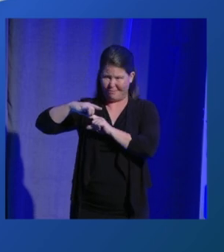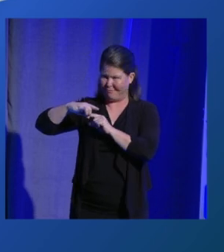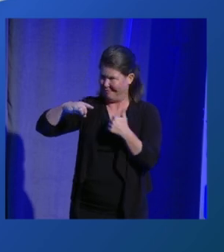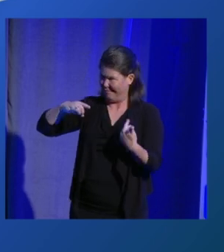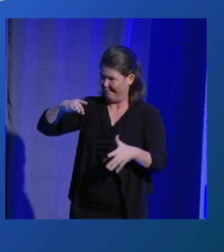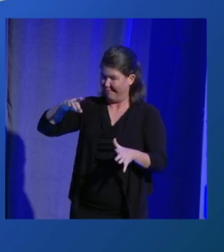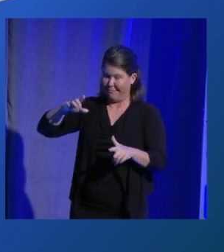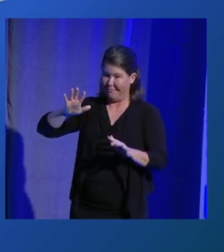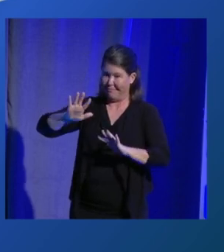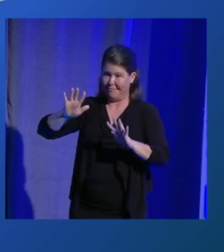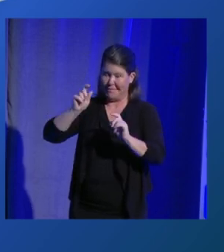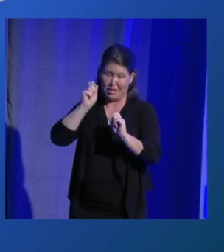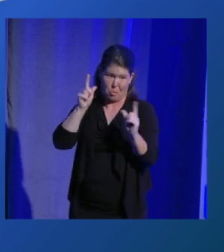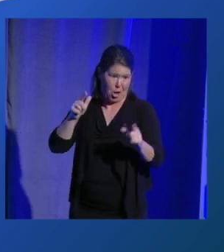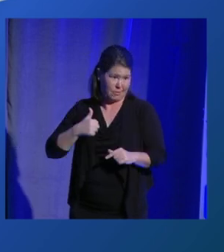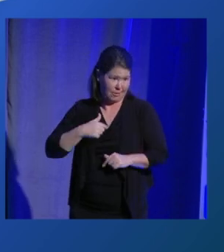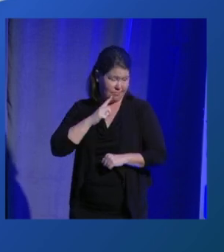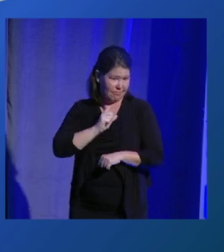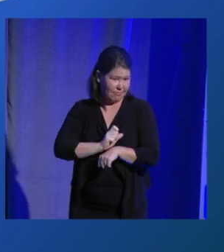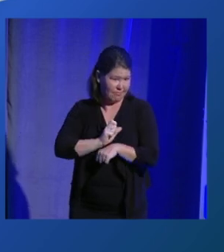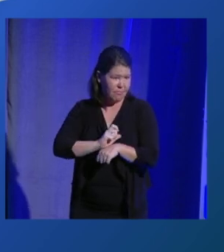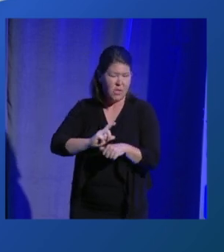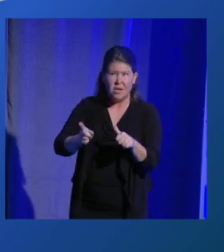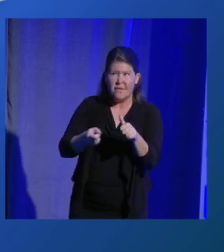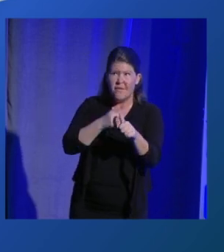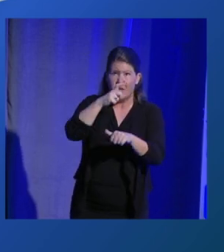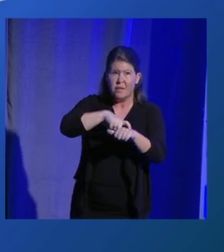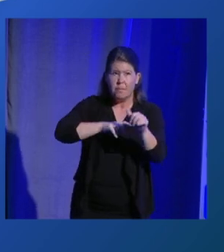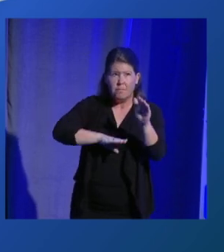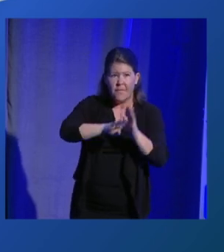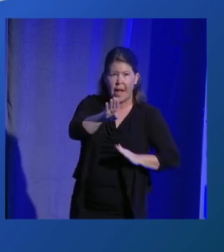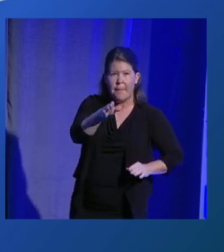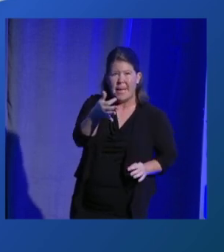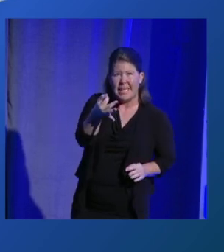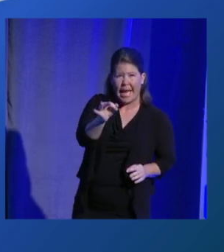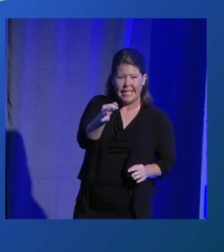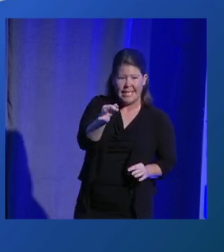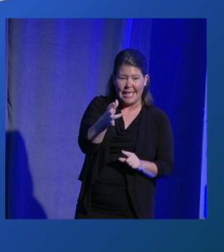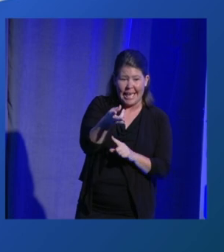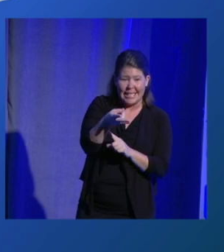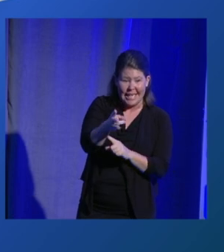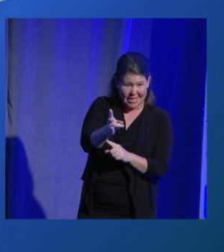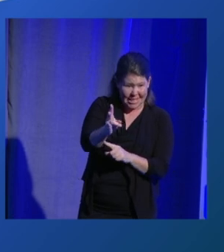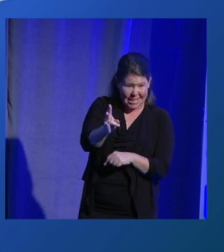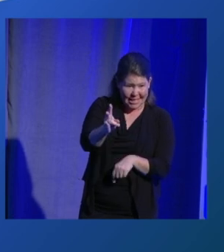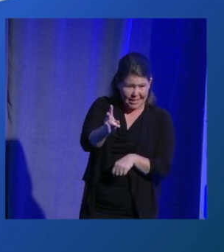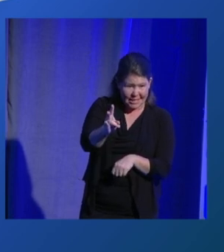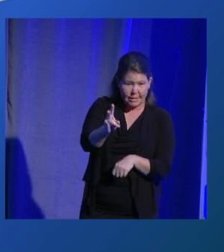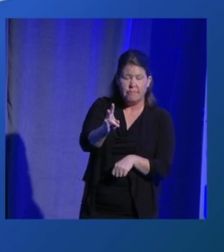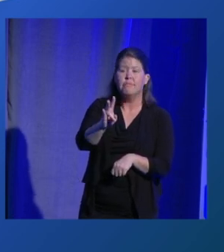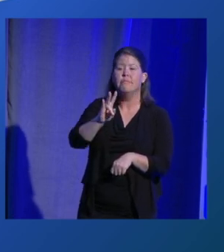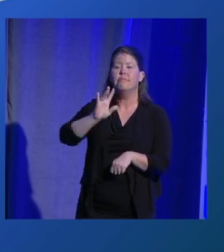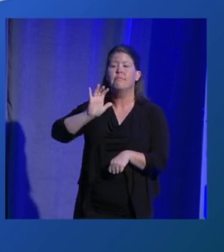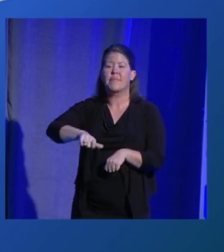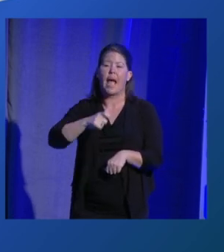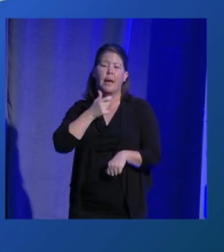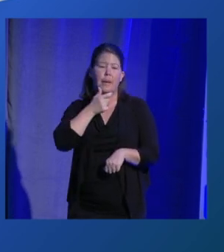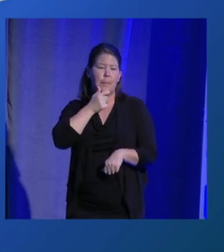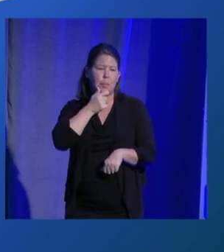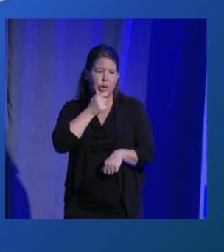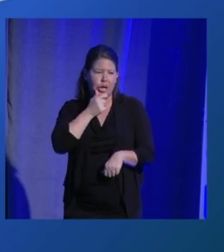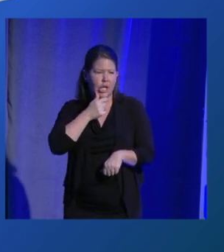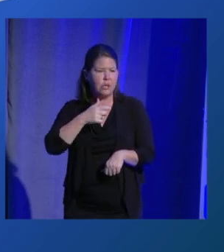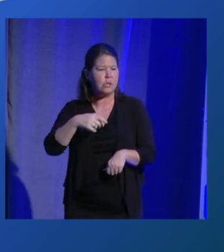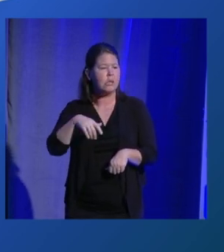of drones the first drone was developed Ved in 1917 um it was developed by the British uh Royal Air